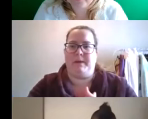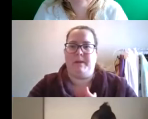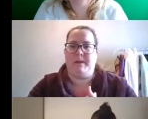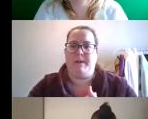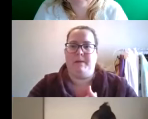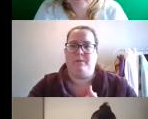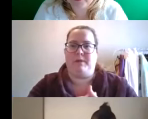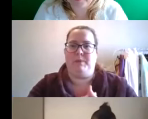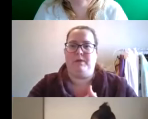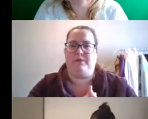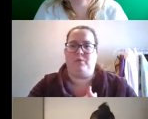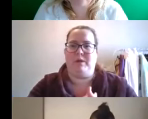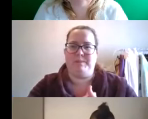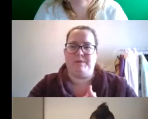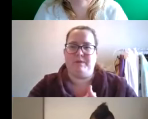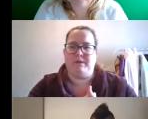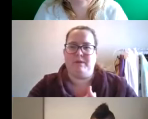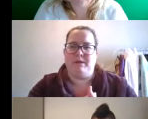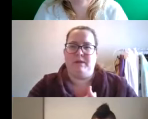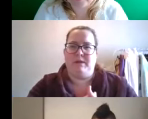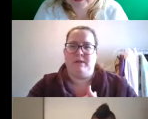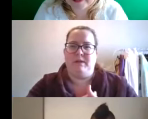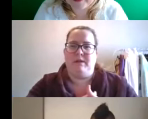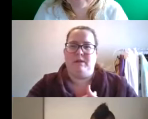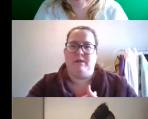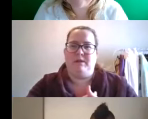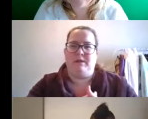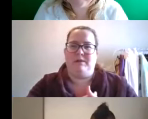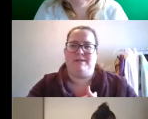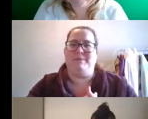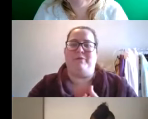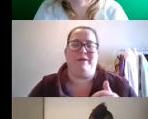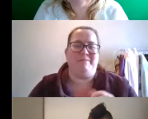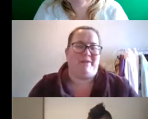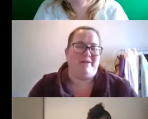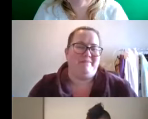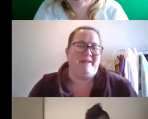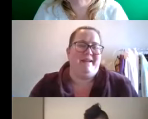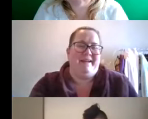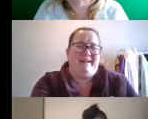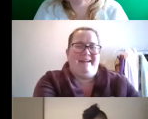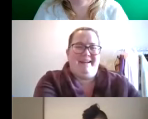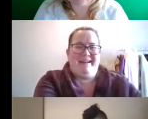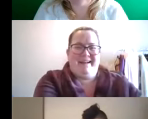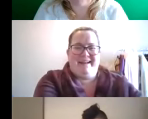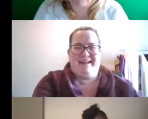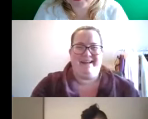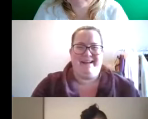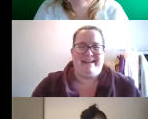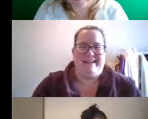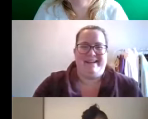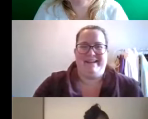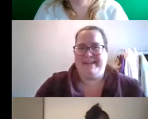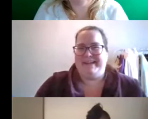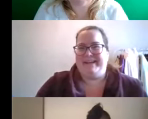anyway. Would that be a script? That would still be a frame. Still be a frame, sorry. No, you're right, but you've got